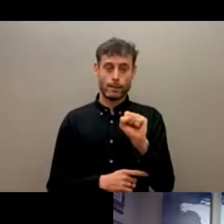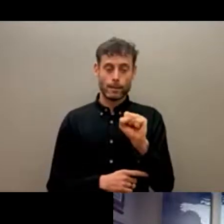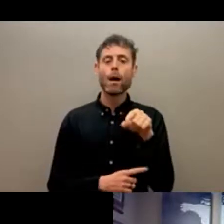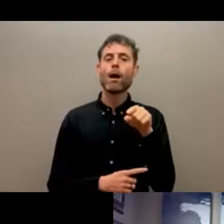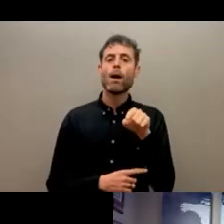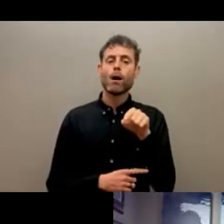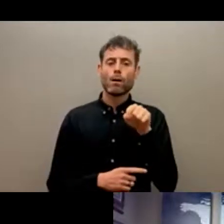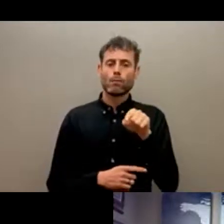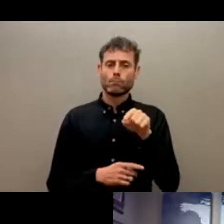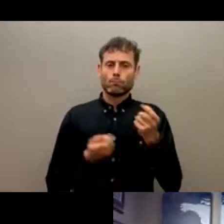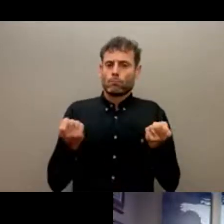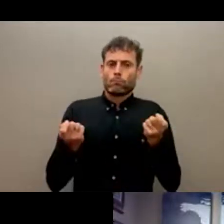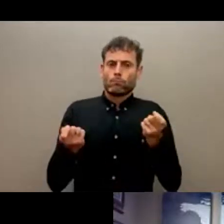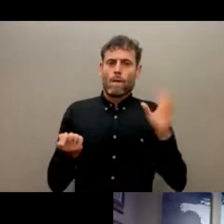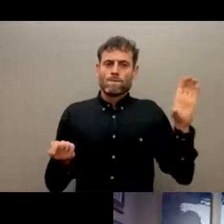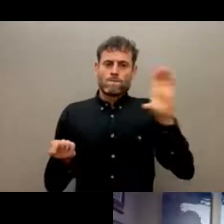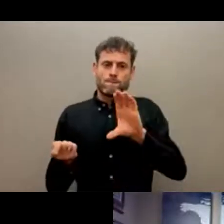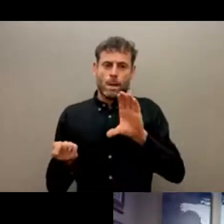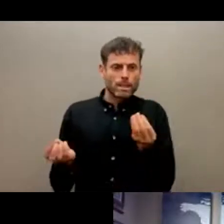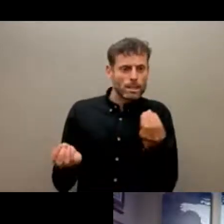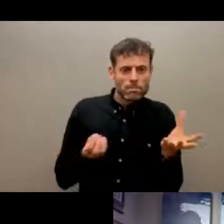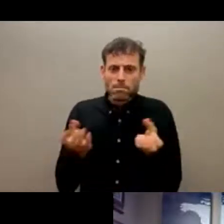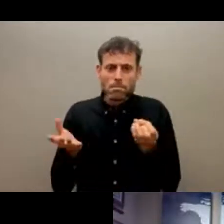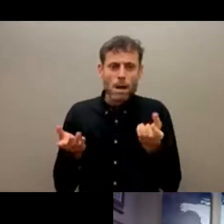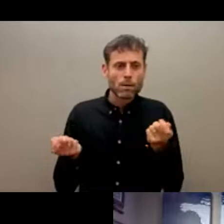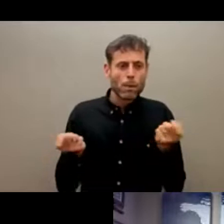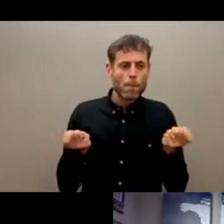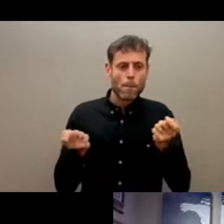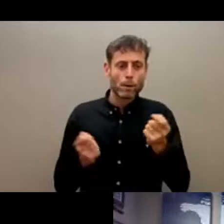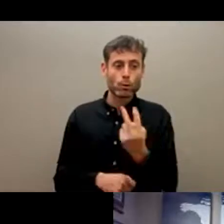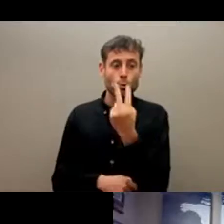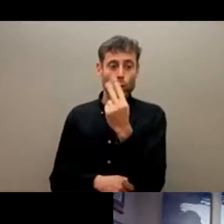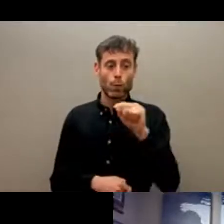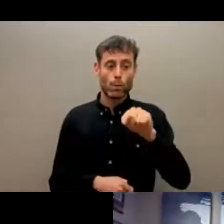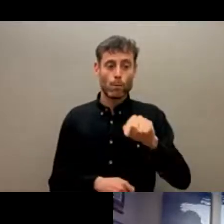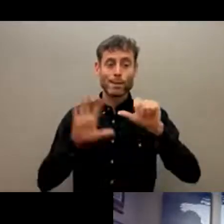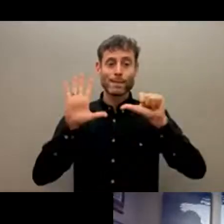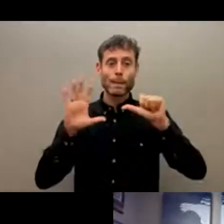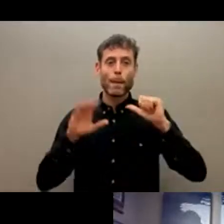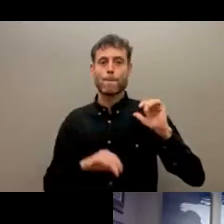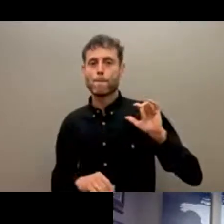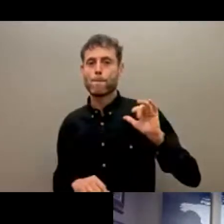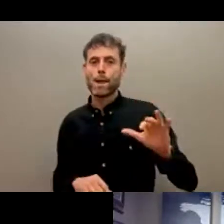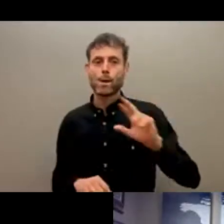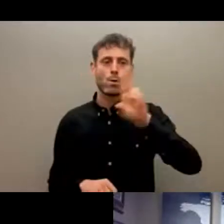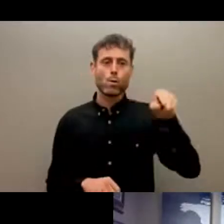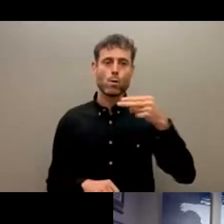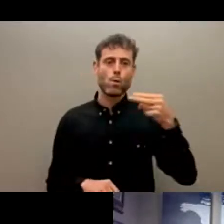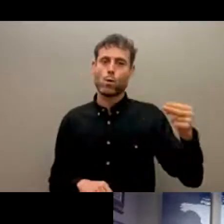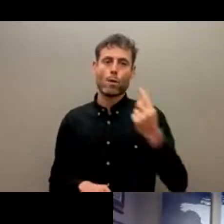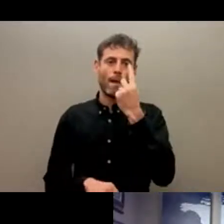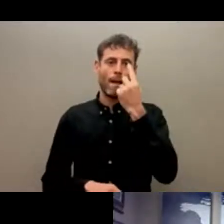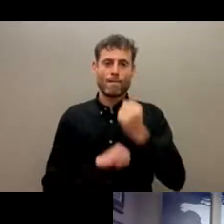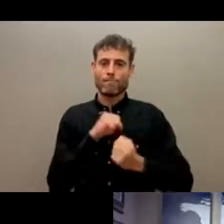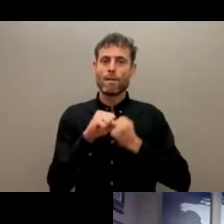Finland. So I think that's probably good to hear. Thank you, Mario.